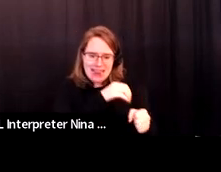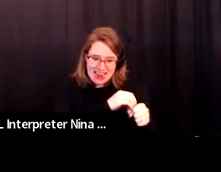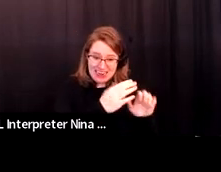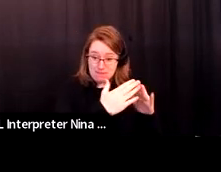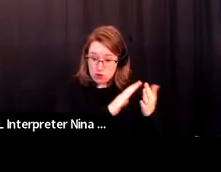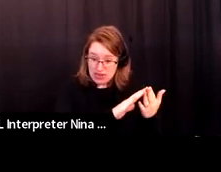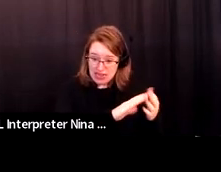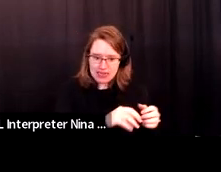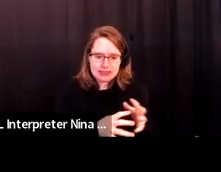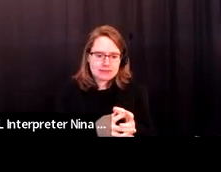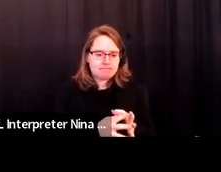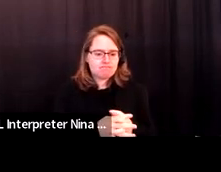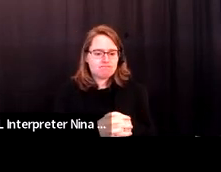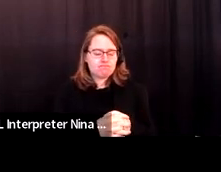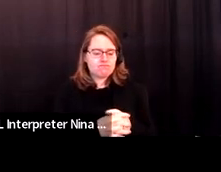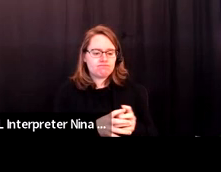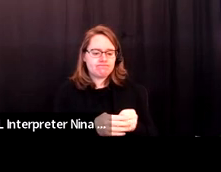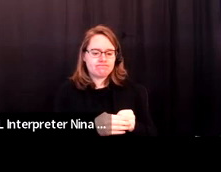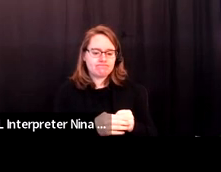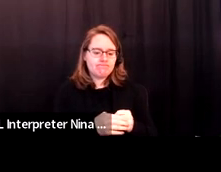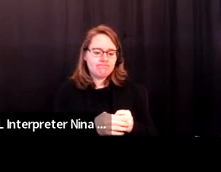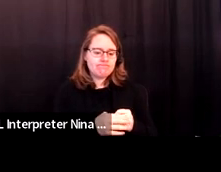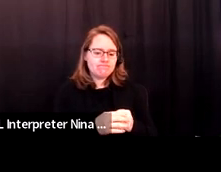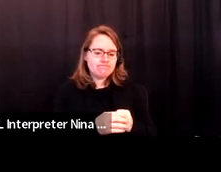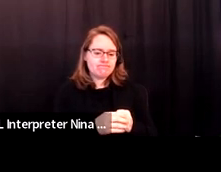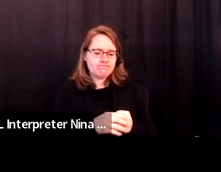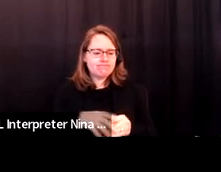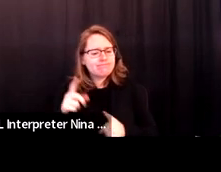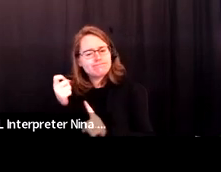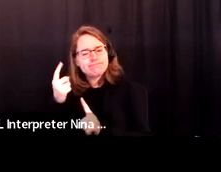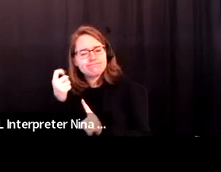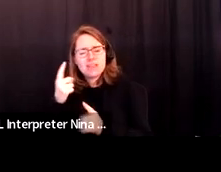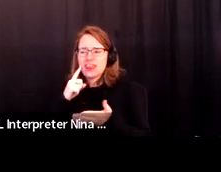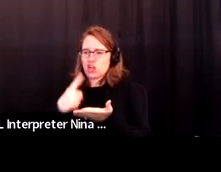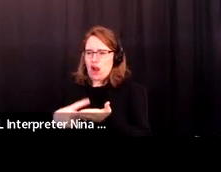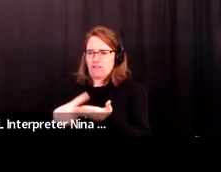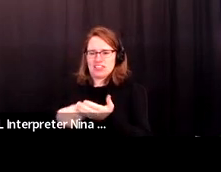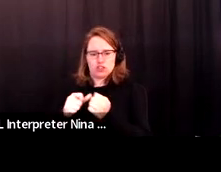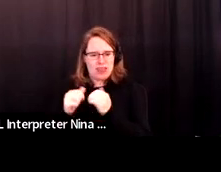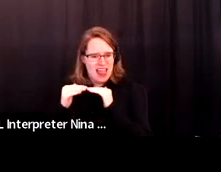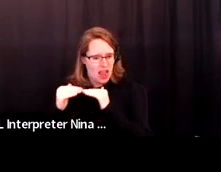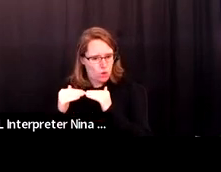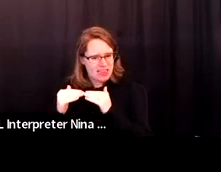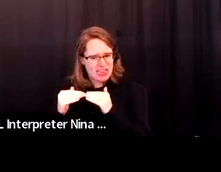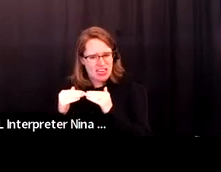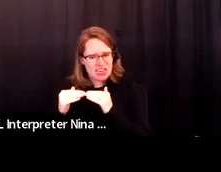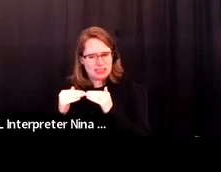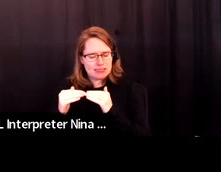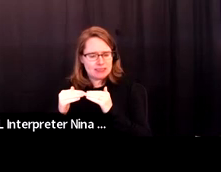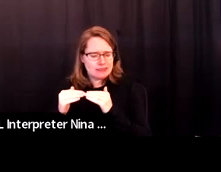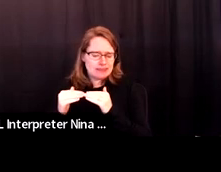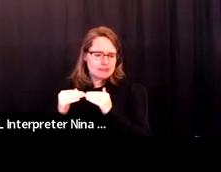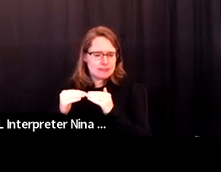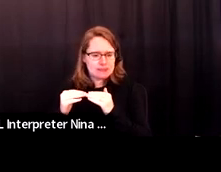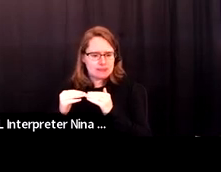almost put them up though, like the whole conversation around equity. Like, how do you solve for equity? Like, you look to the people